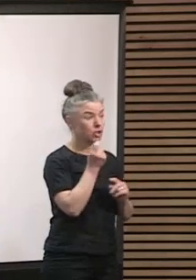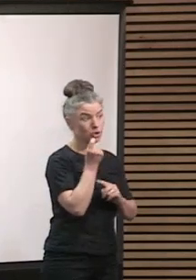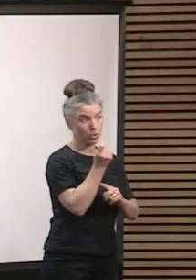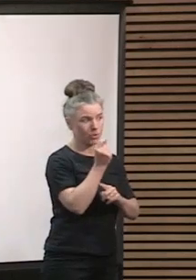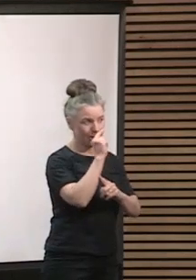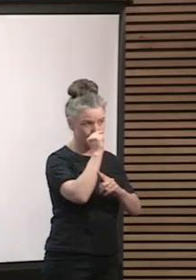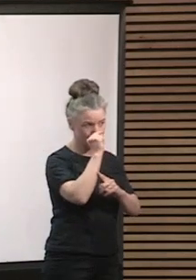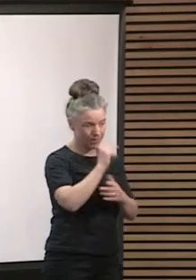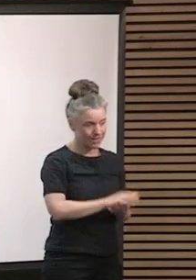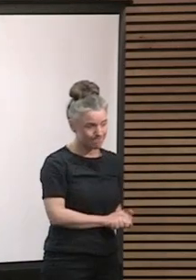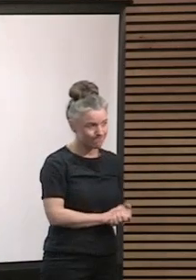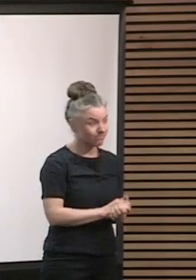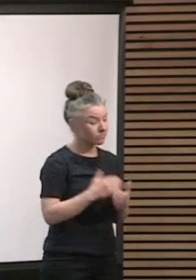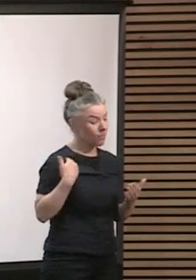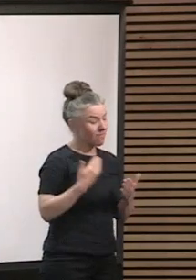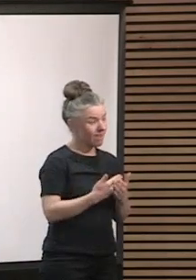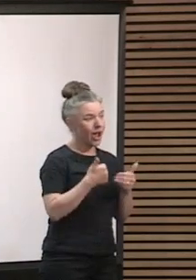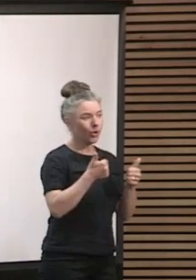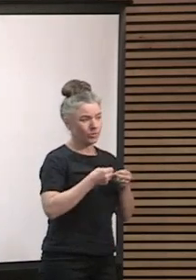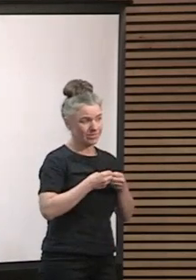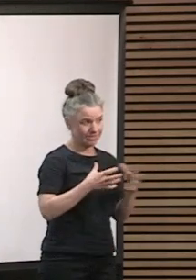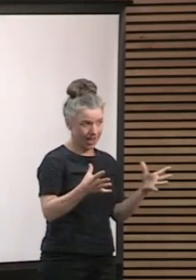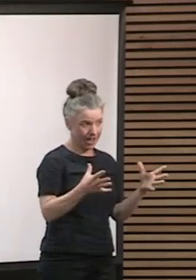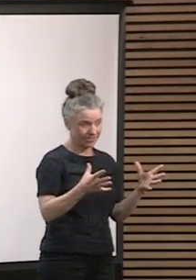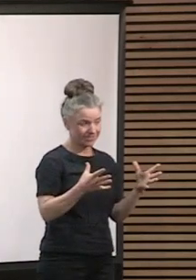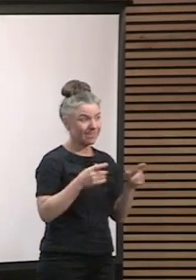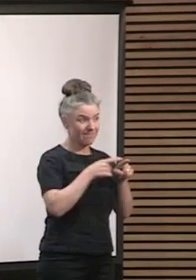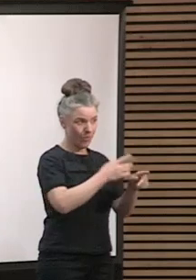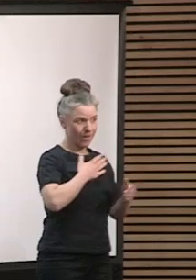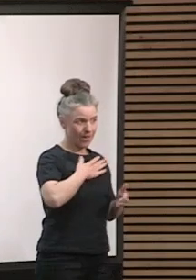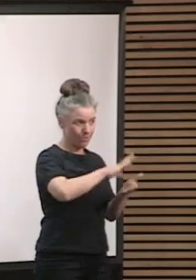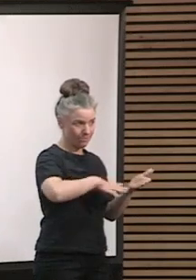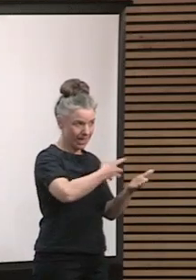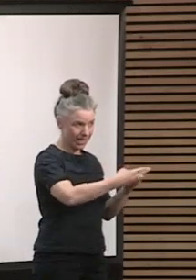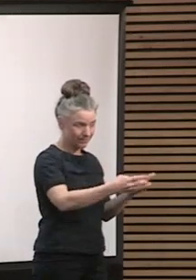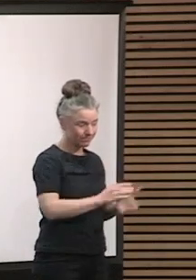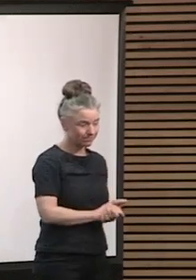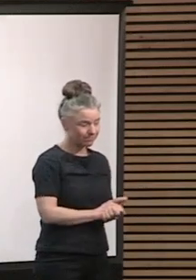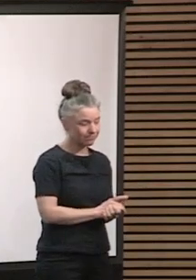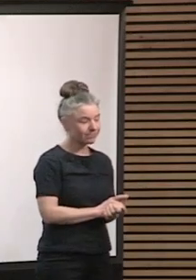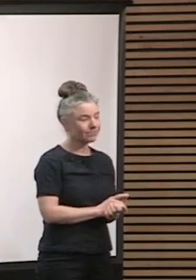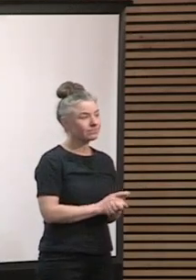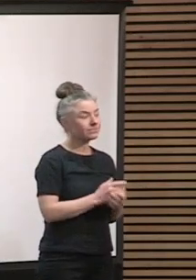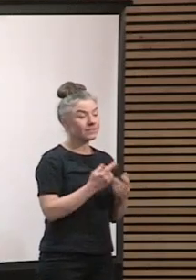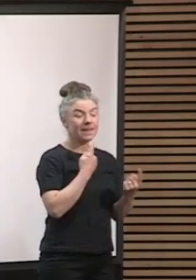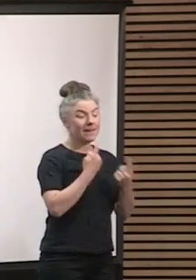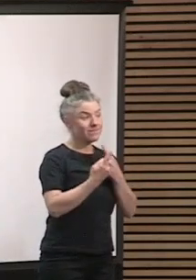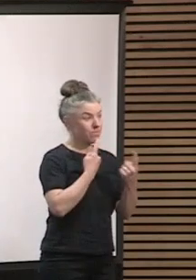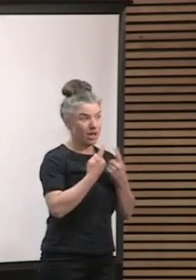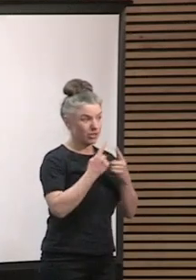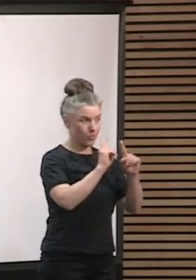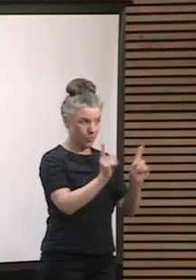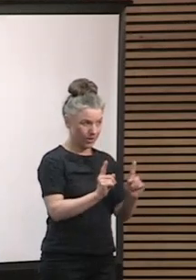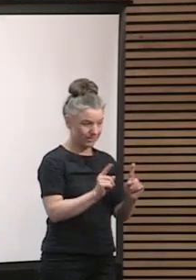We have made a good start on that plan. This is what we know about the new infection in New